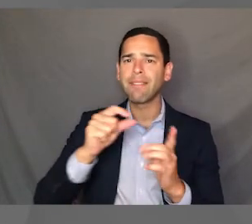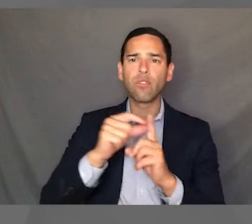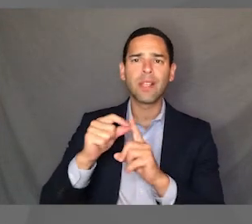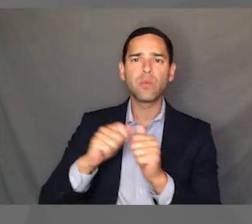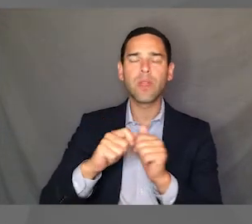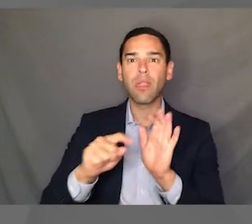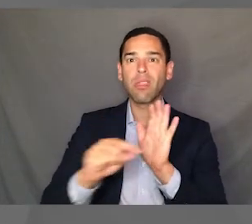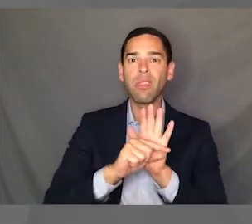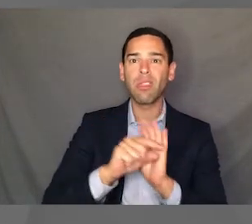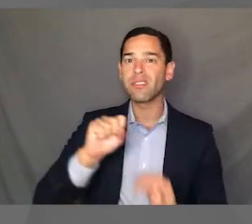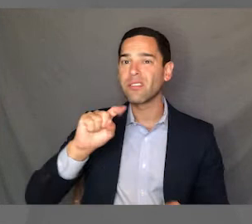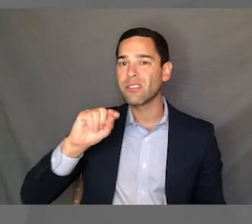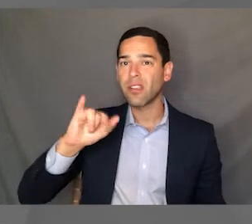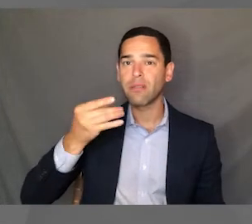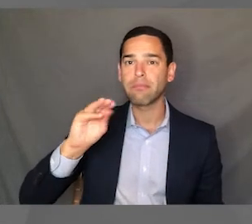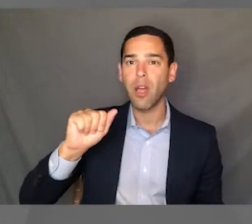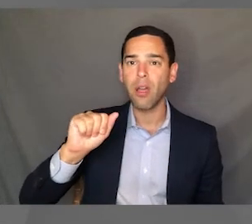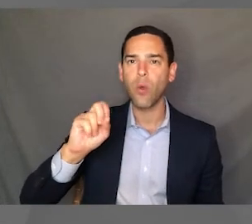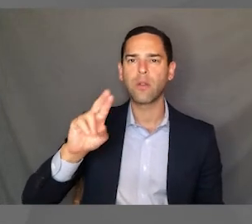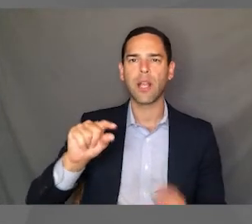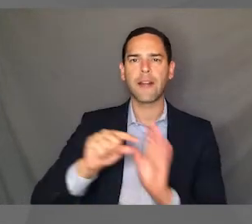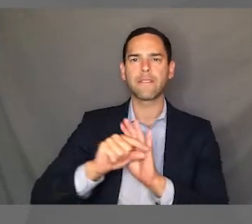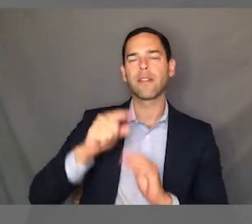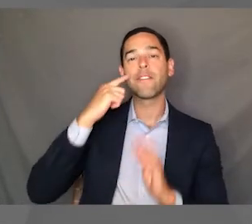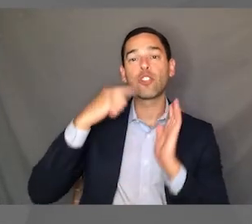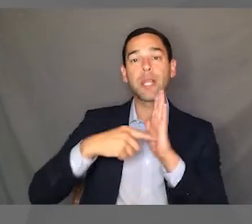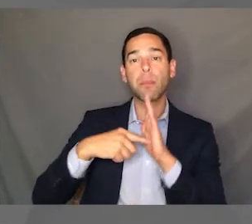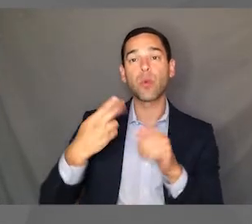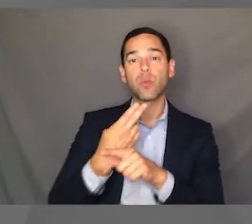So some of the first ones to avoid would be using things like suffer.